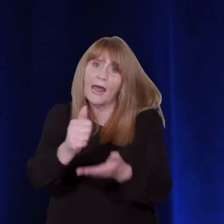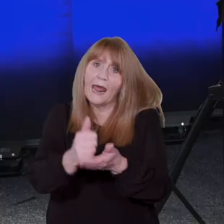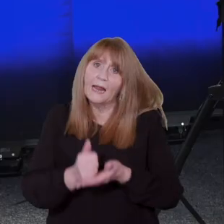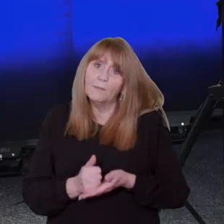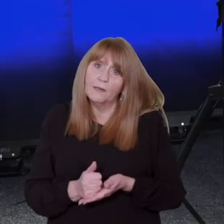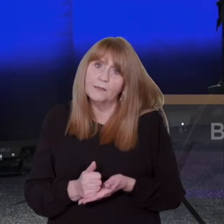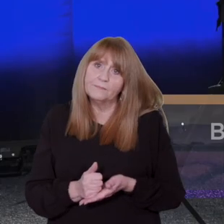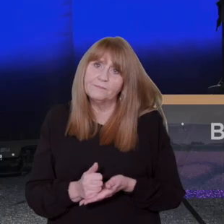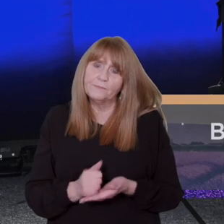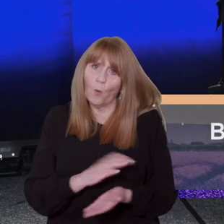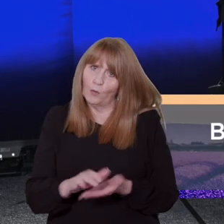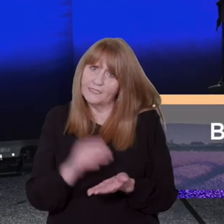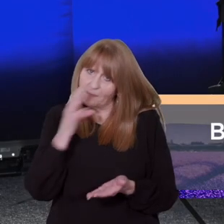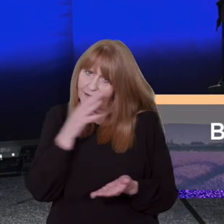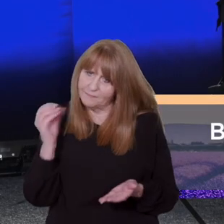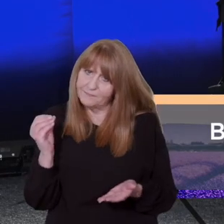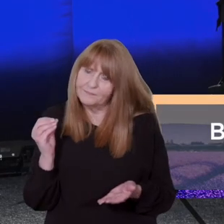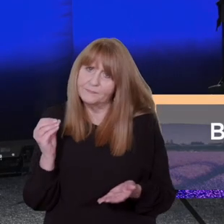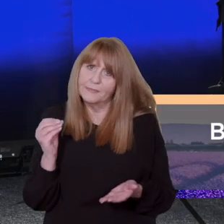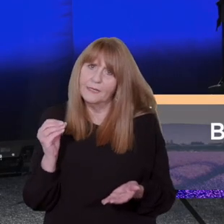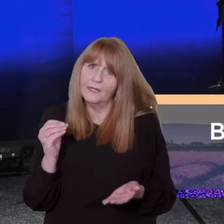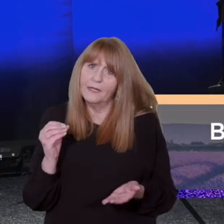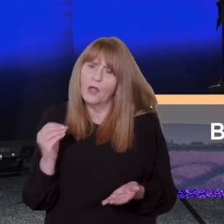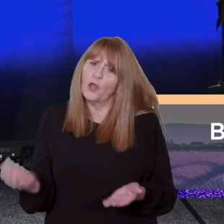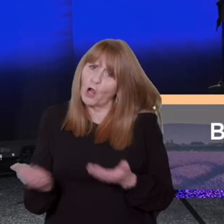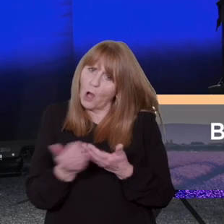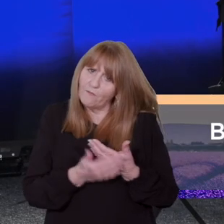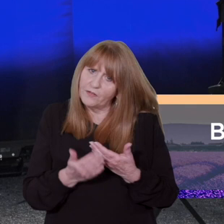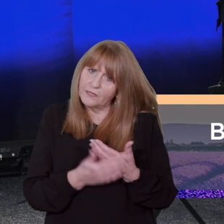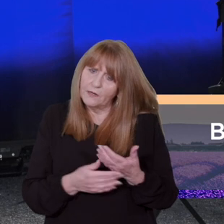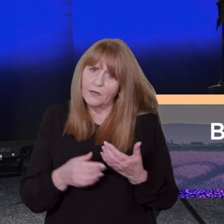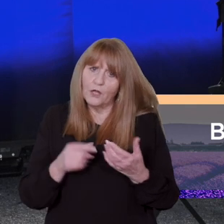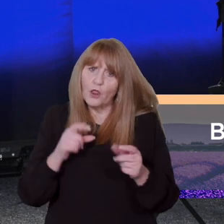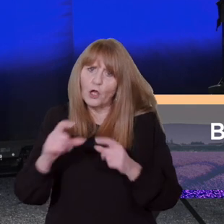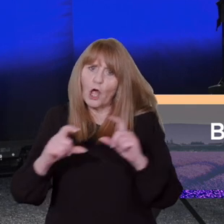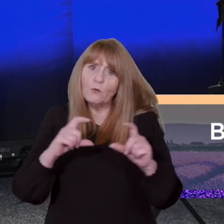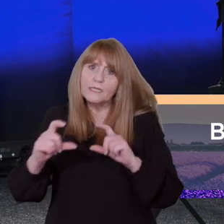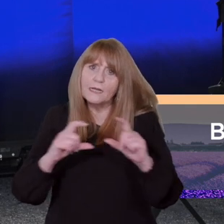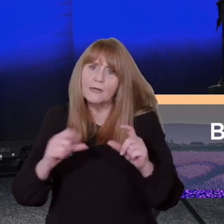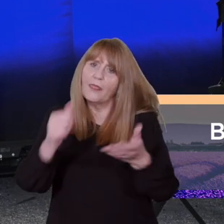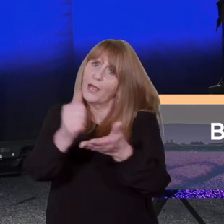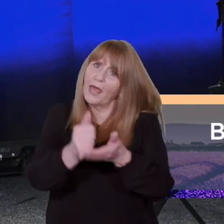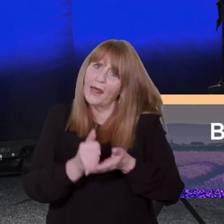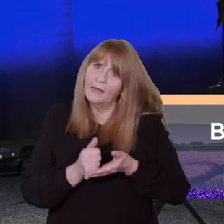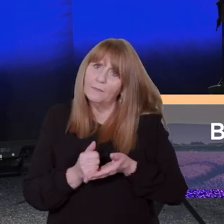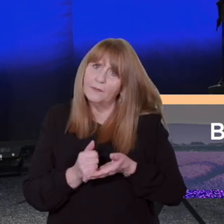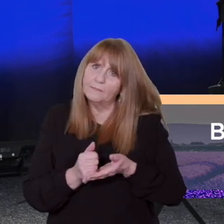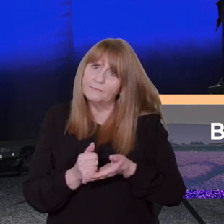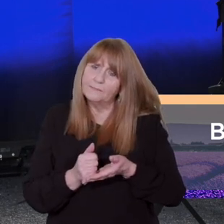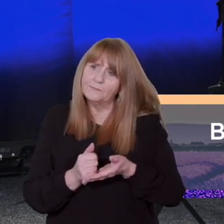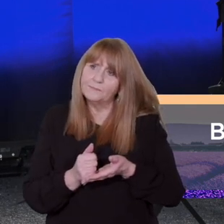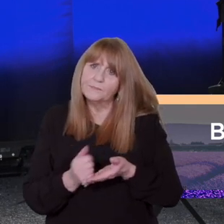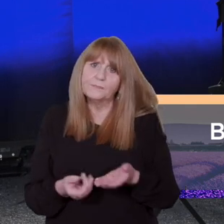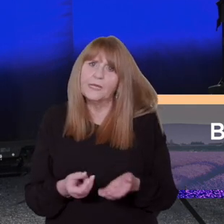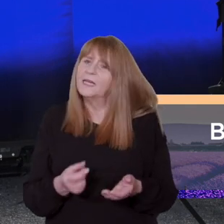Jesus said, but the comforter, the counselor, the helper, he's not here to condemn you if you're born again. He's here to